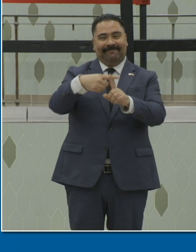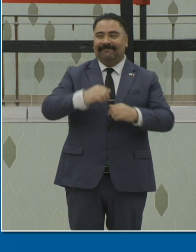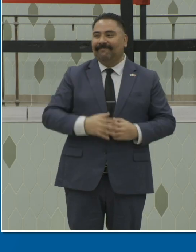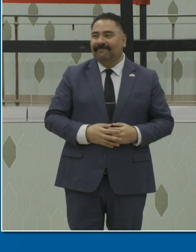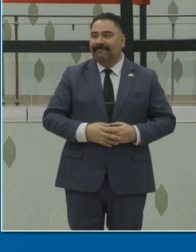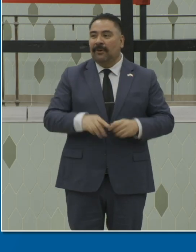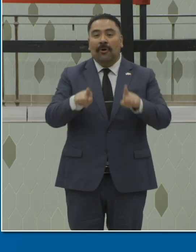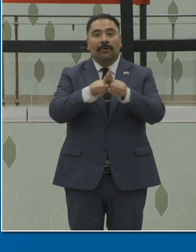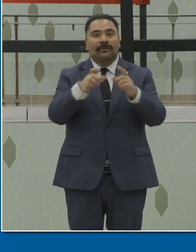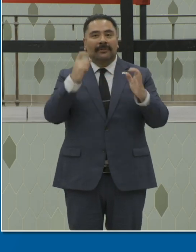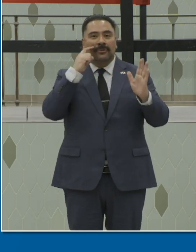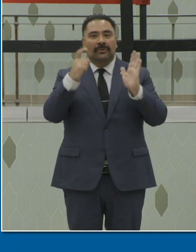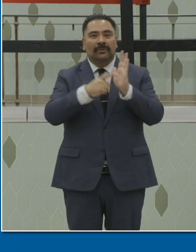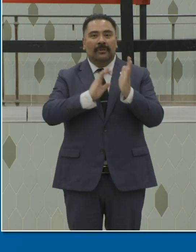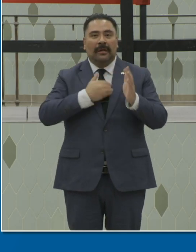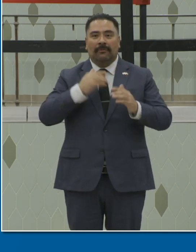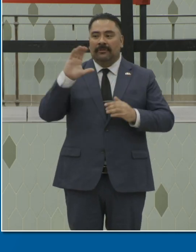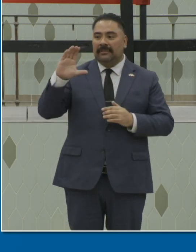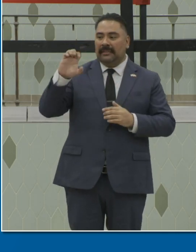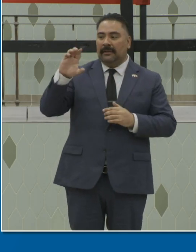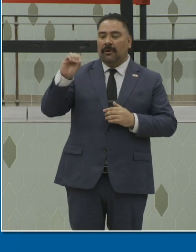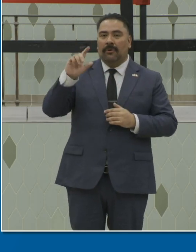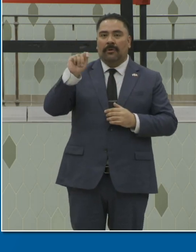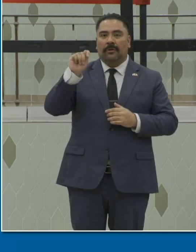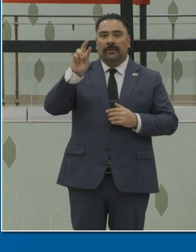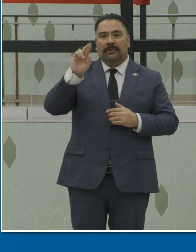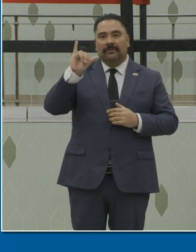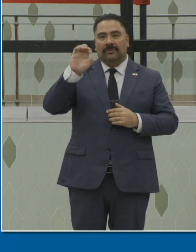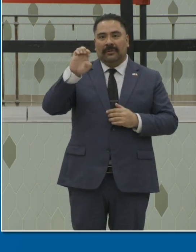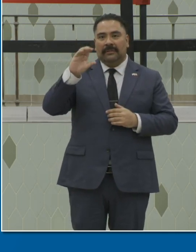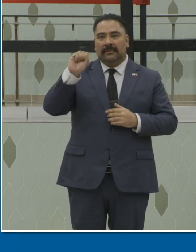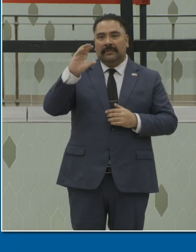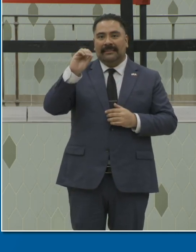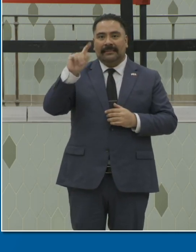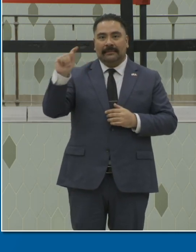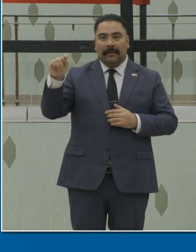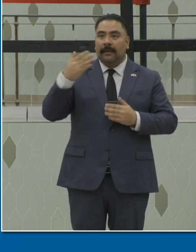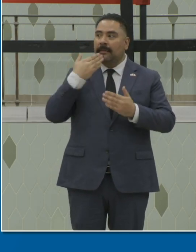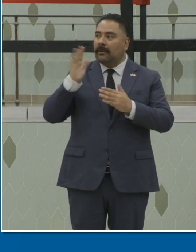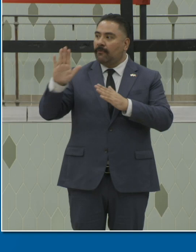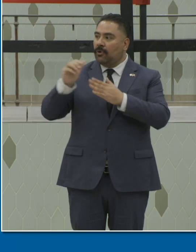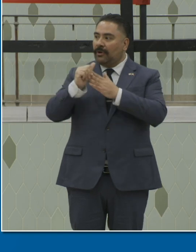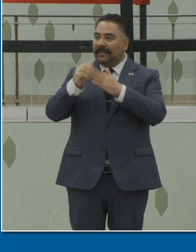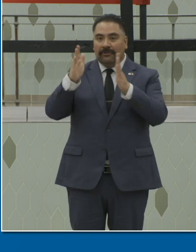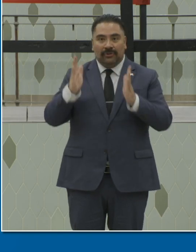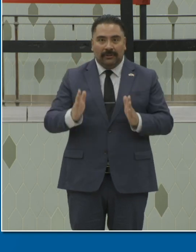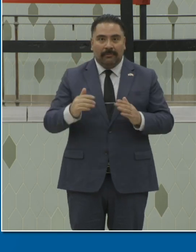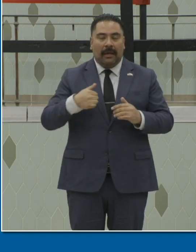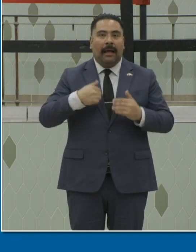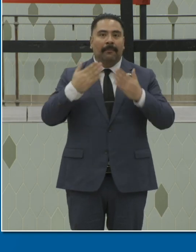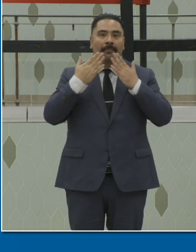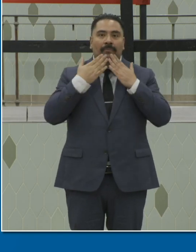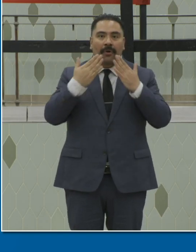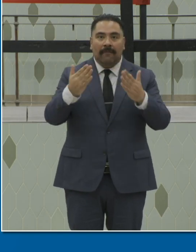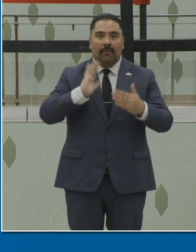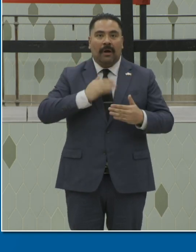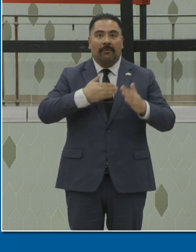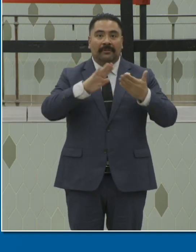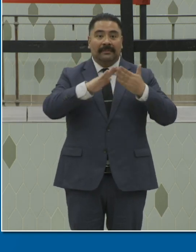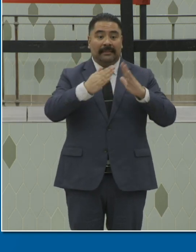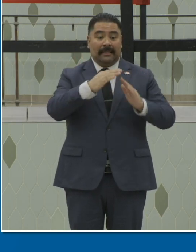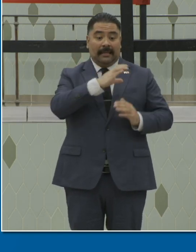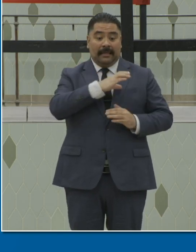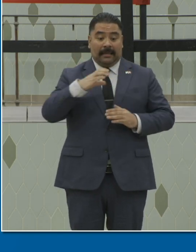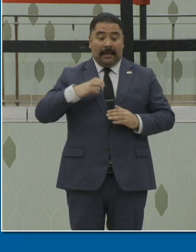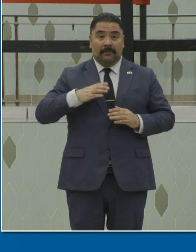Let me also just acknowledge our CEO, Tracy Scott. Thank you for your leadership. I'm grateful that our City